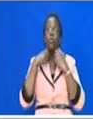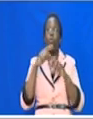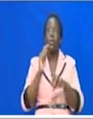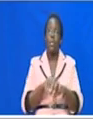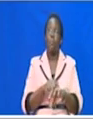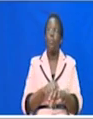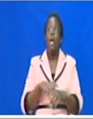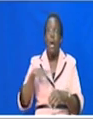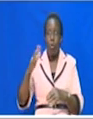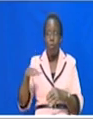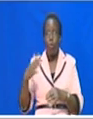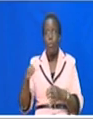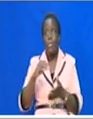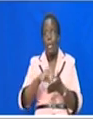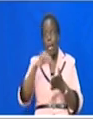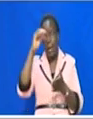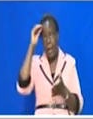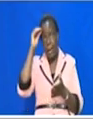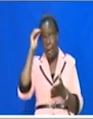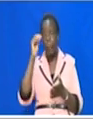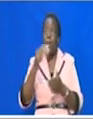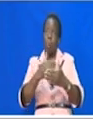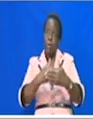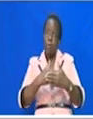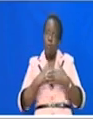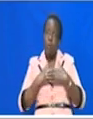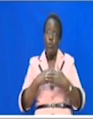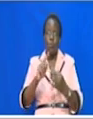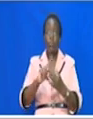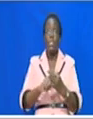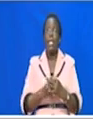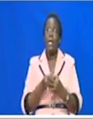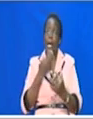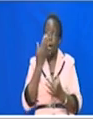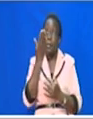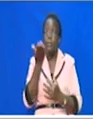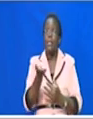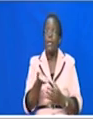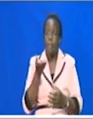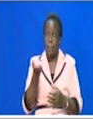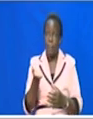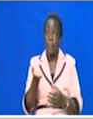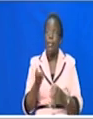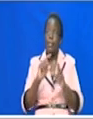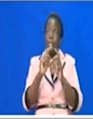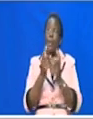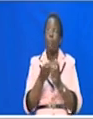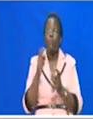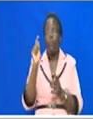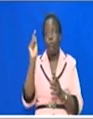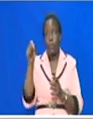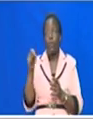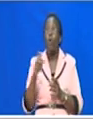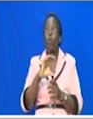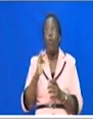I always advise, dear learner, that before you begin answering this type of a question or